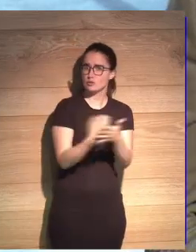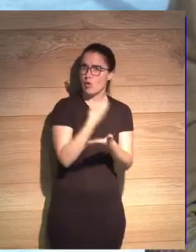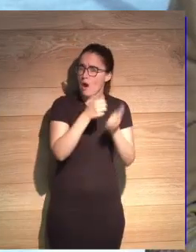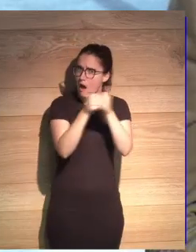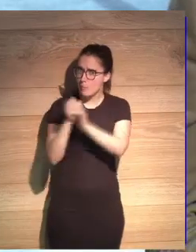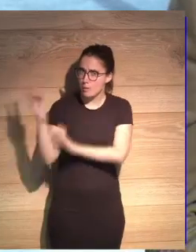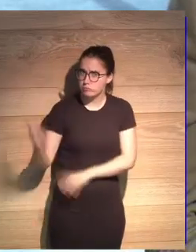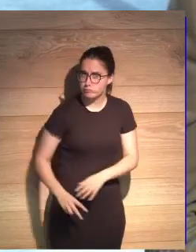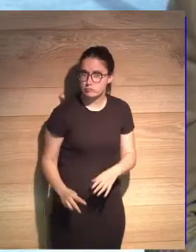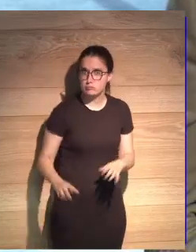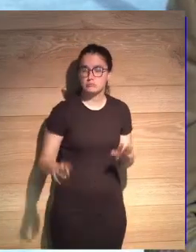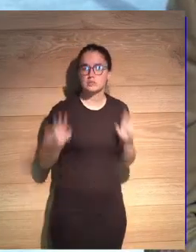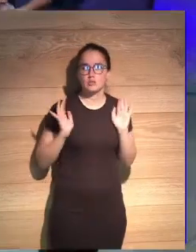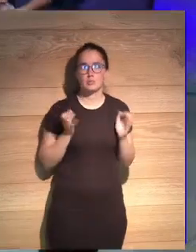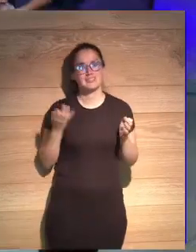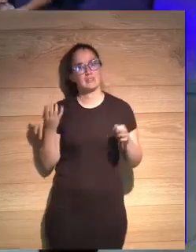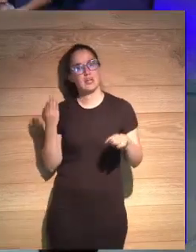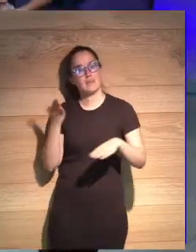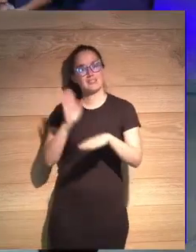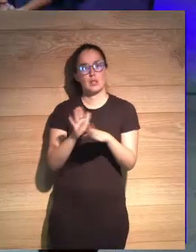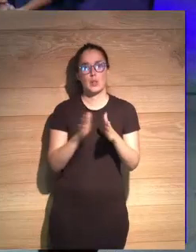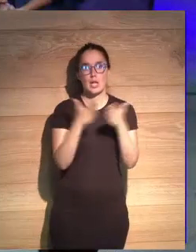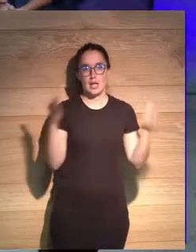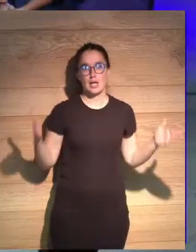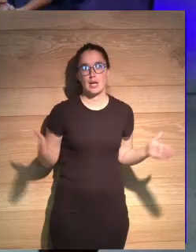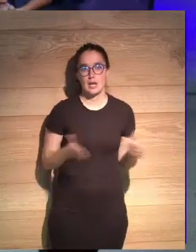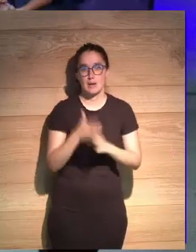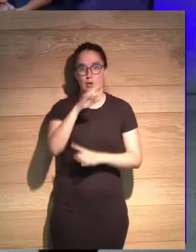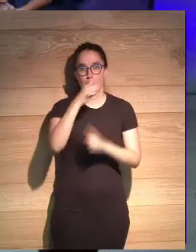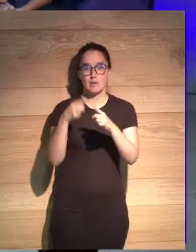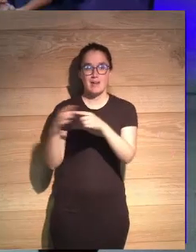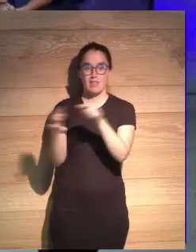who like playing video games, and the new generations are also gamers.